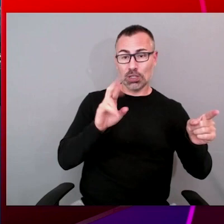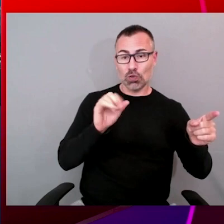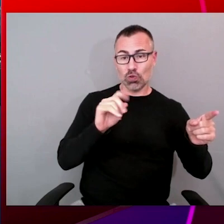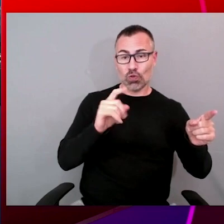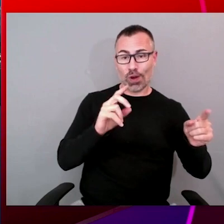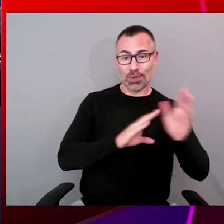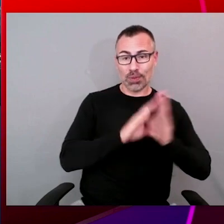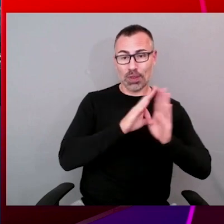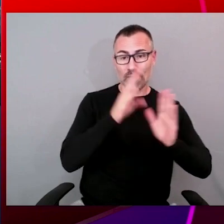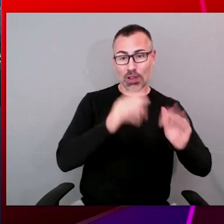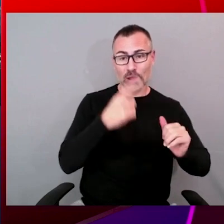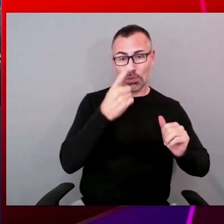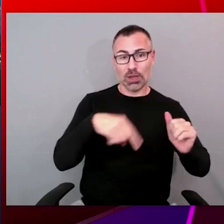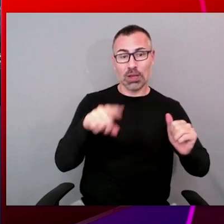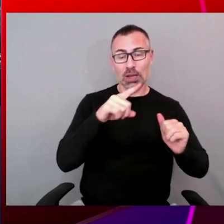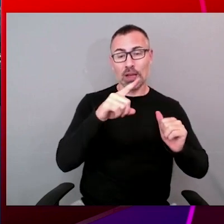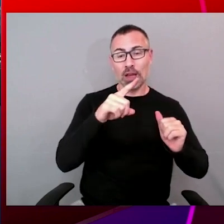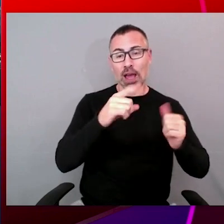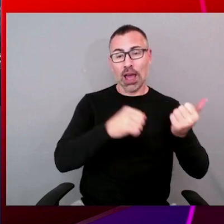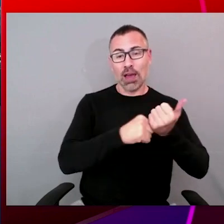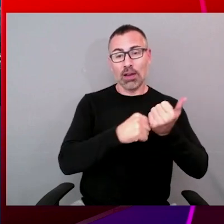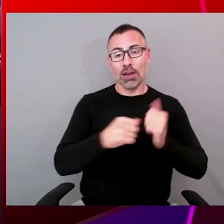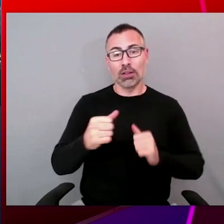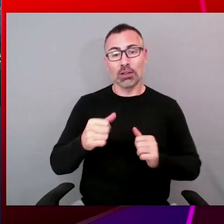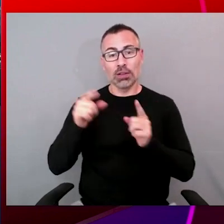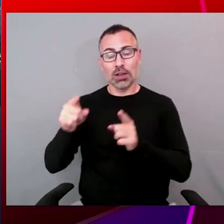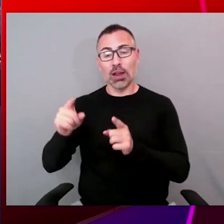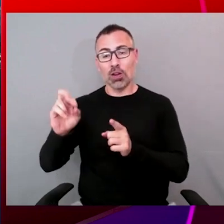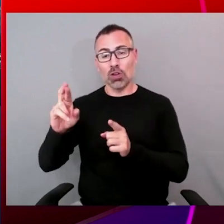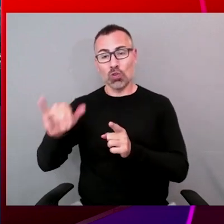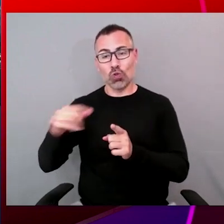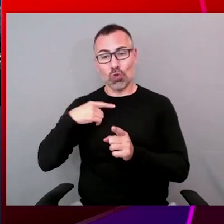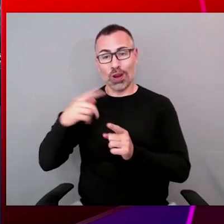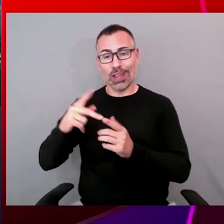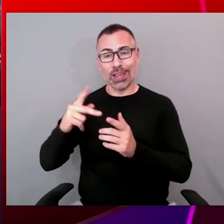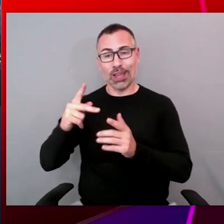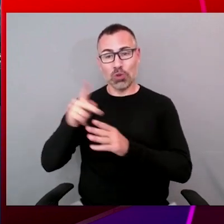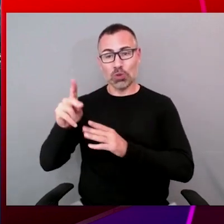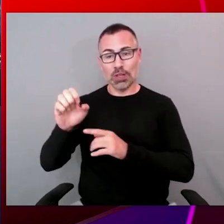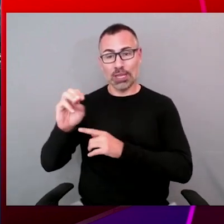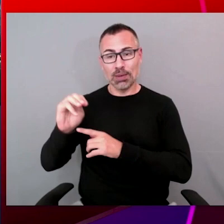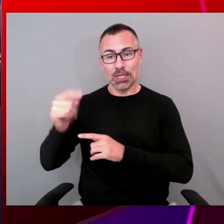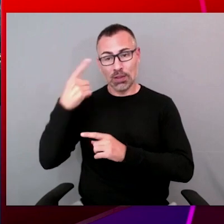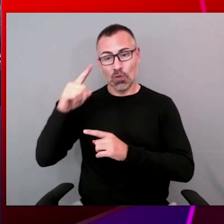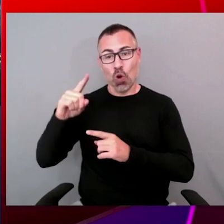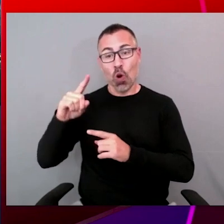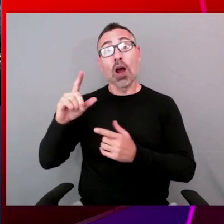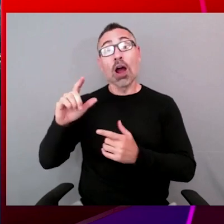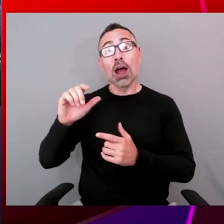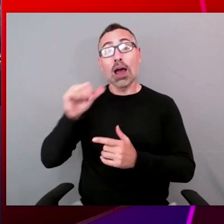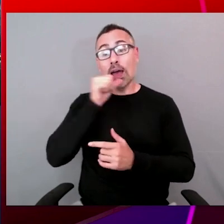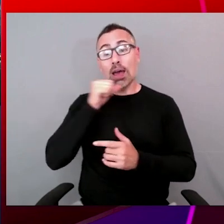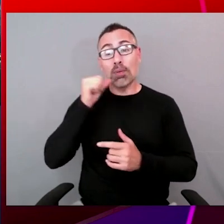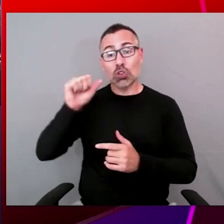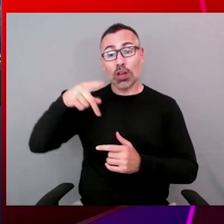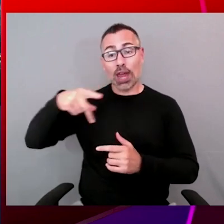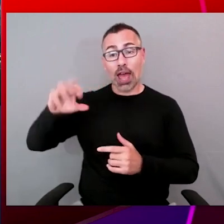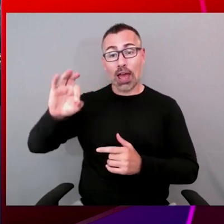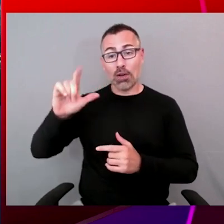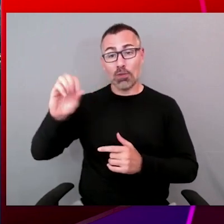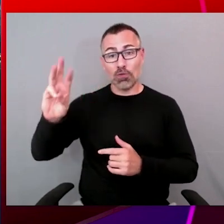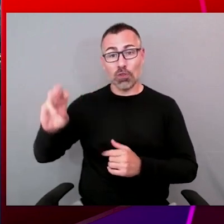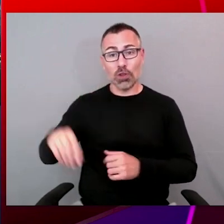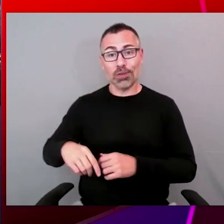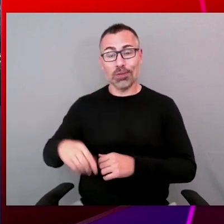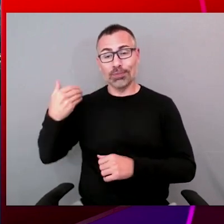PowerShell. Hi, I'm Ray, principal PMT for Amazon AppFlow. Hey everybody, I'm Kamen. I'm a specialist solutions architect